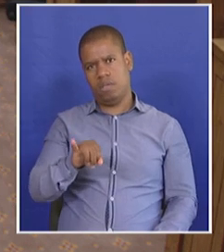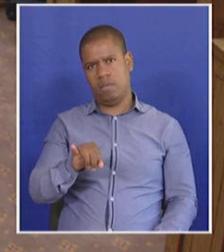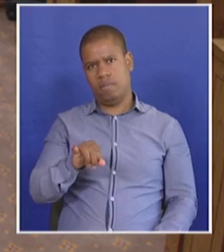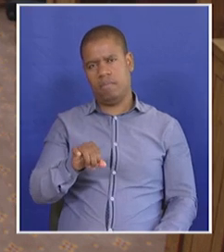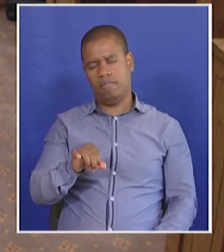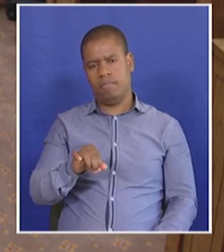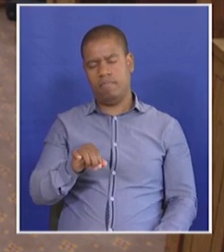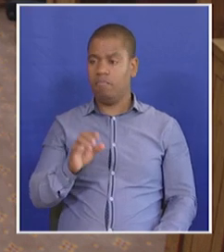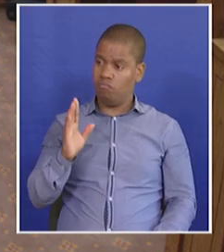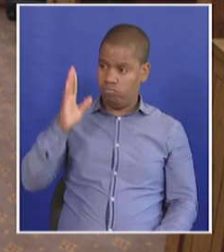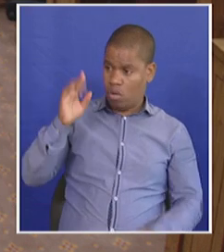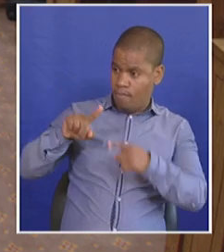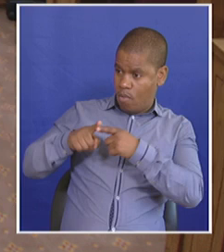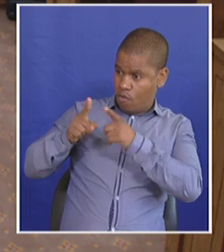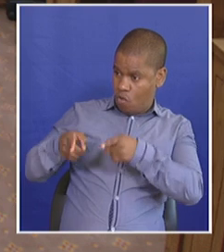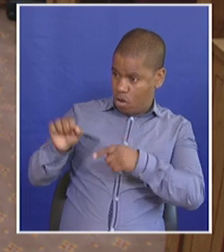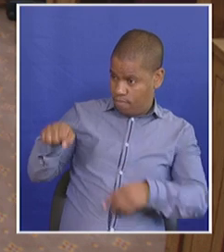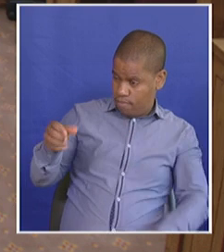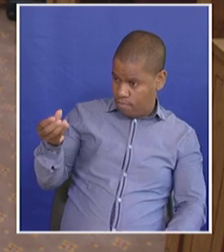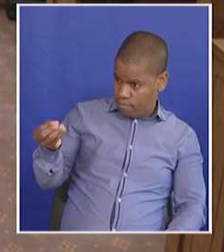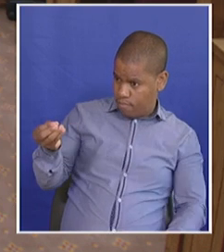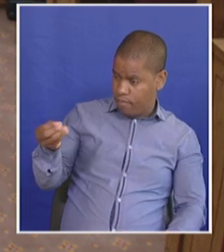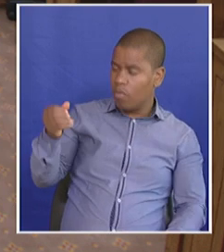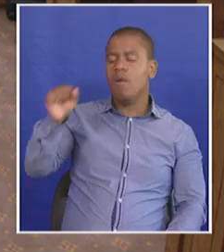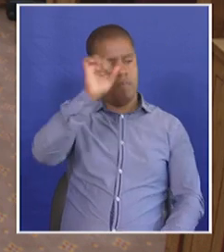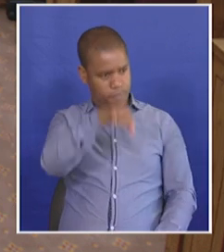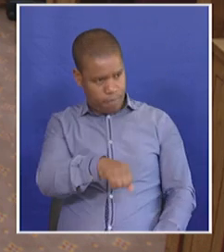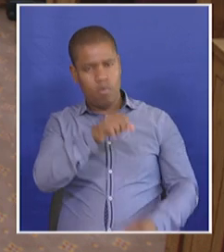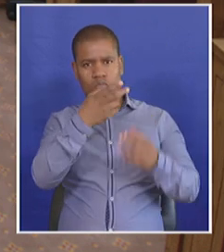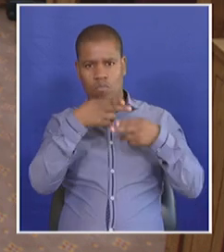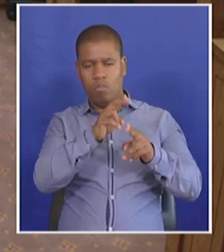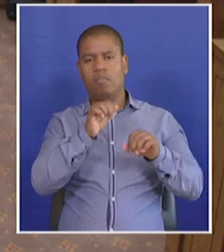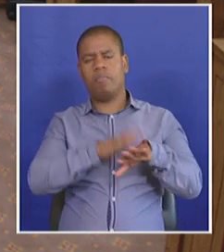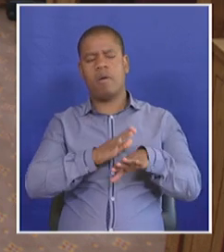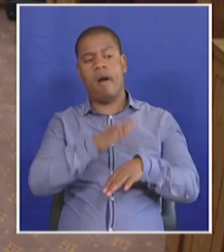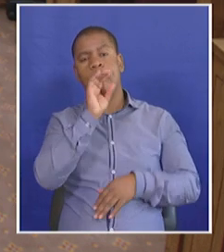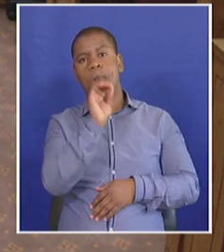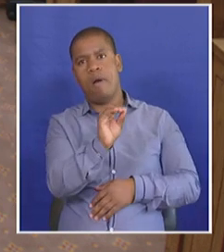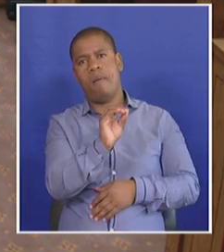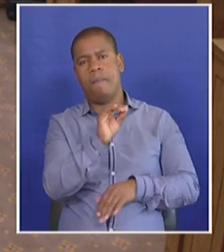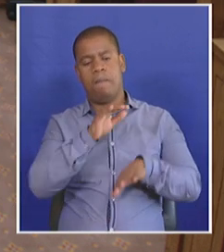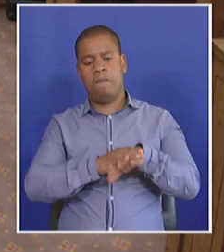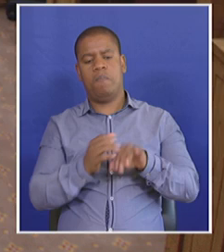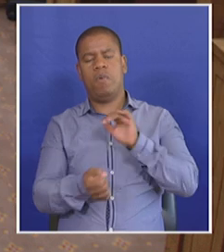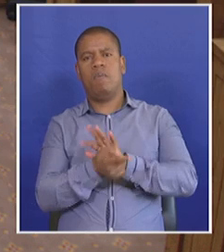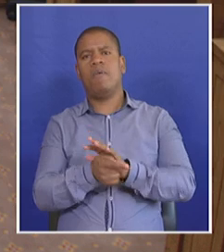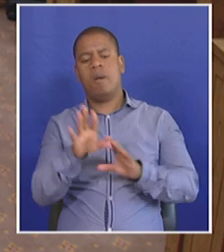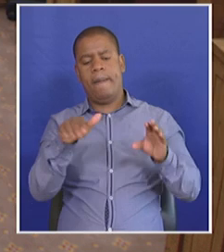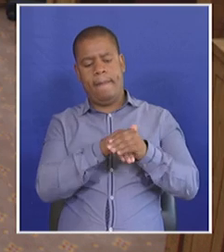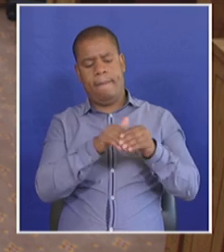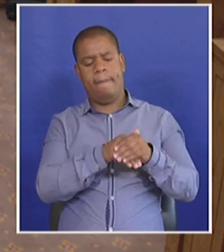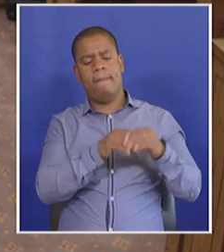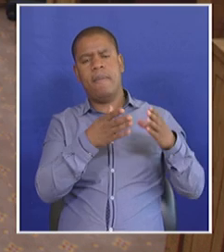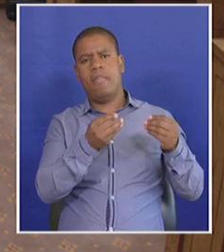of order? Yes, Honorable Chairperson. The many honorable ministers that I represent, does it include the members of the ANC?